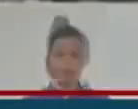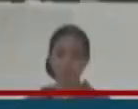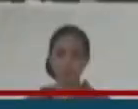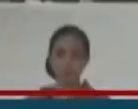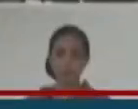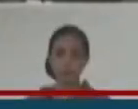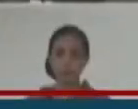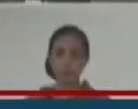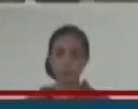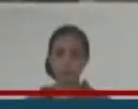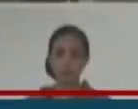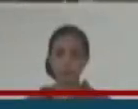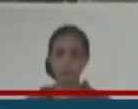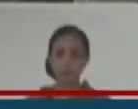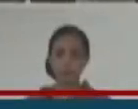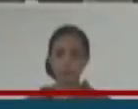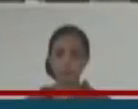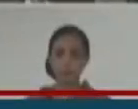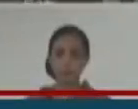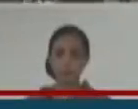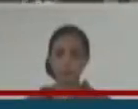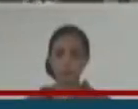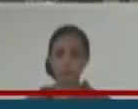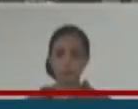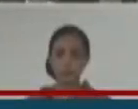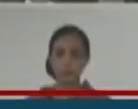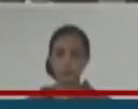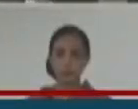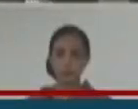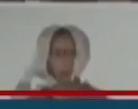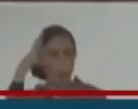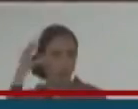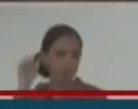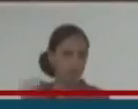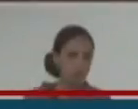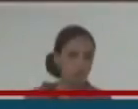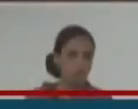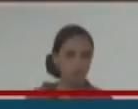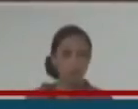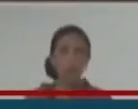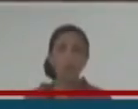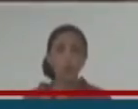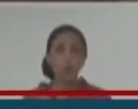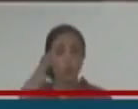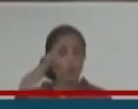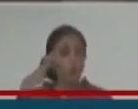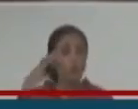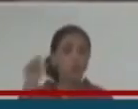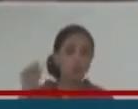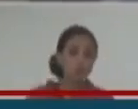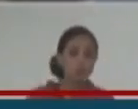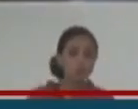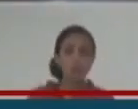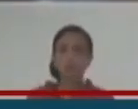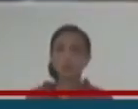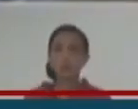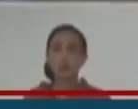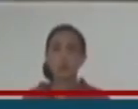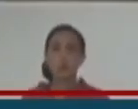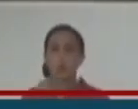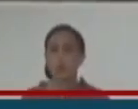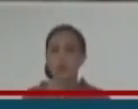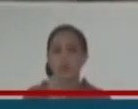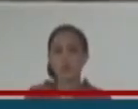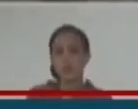the island's delegation in the Persian country, pointed out that the exchange with different Iranian organizations